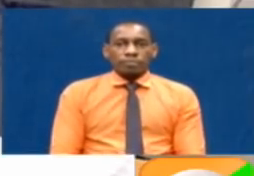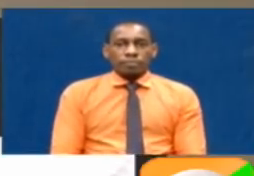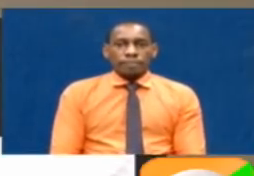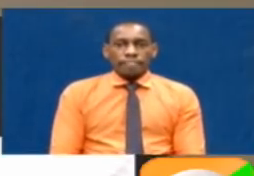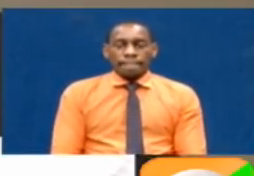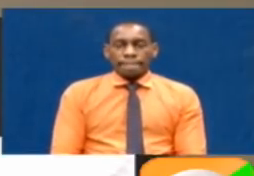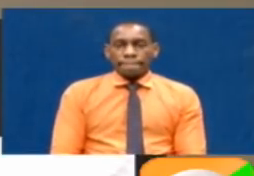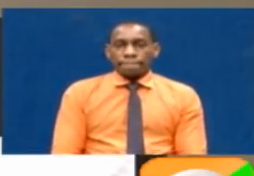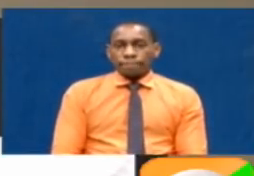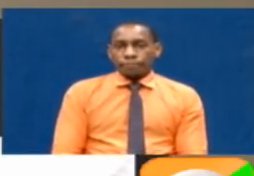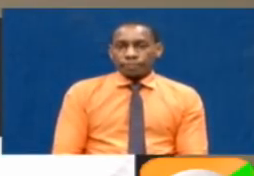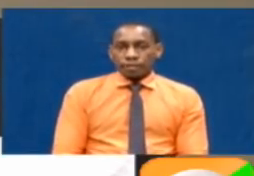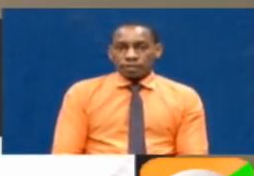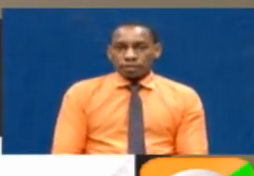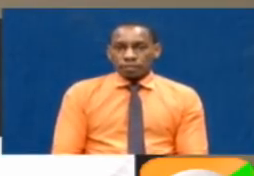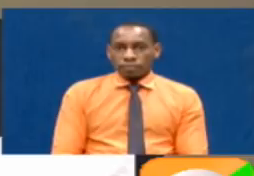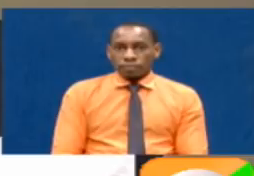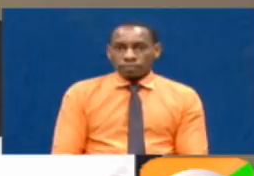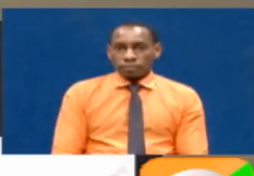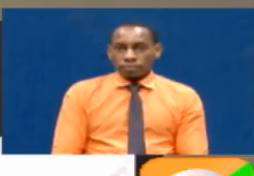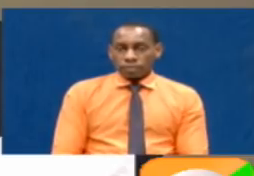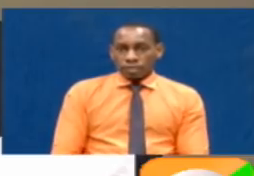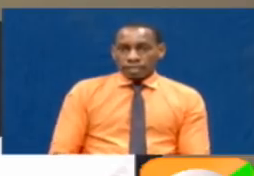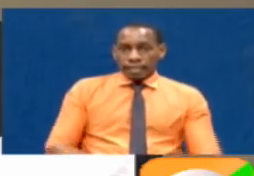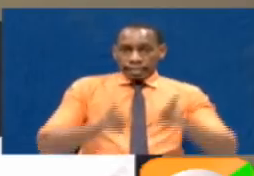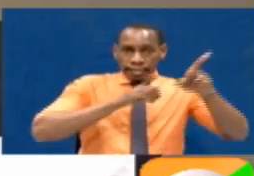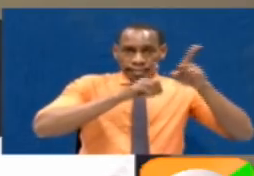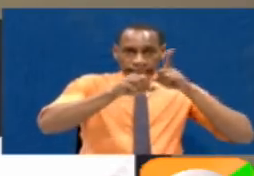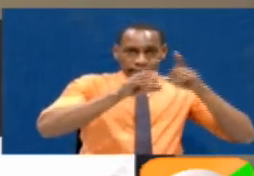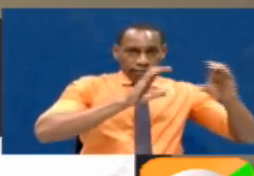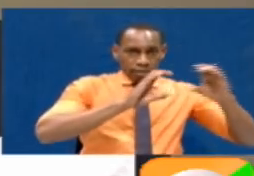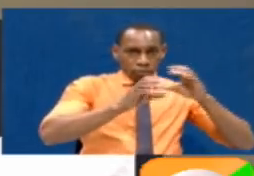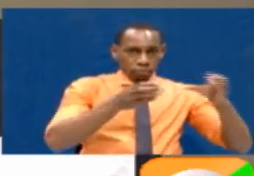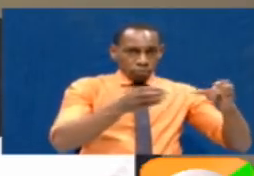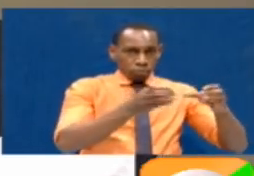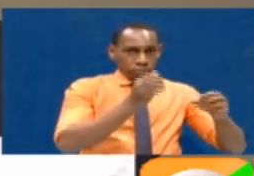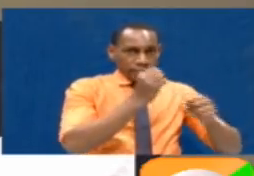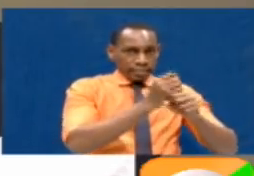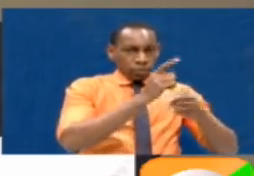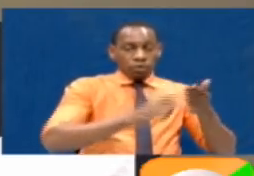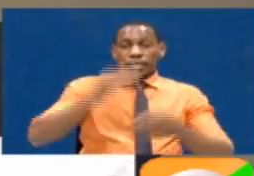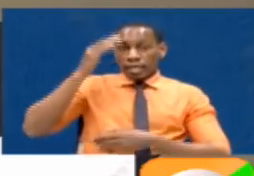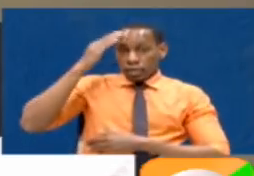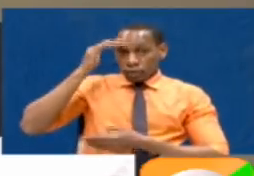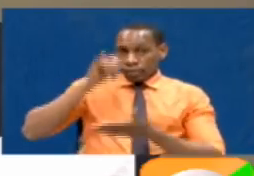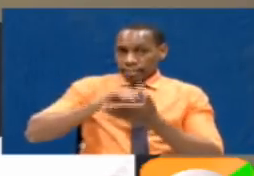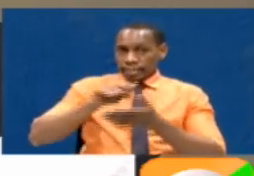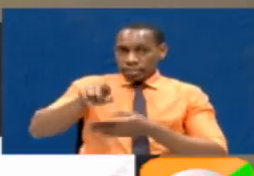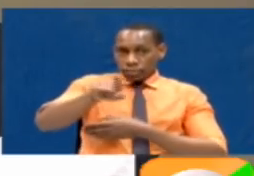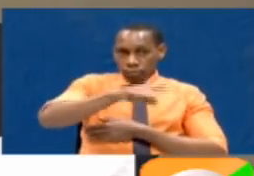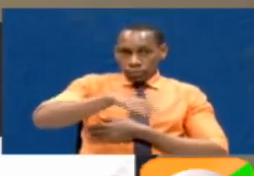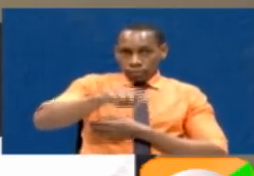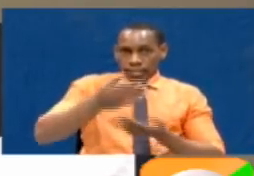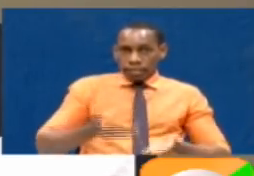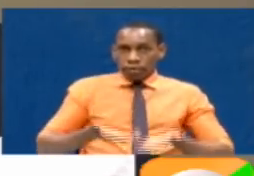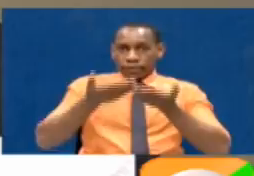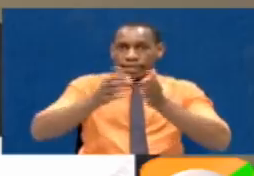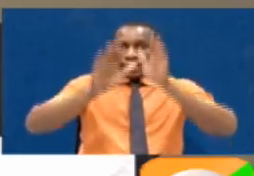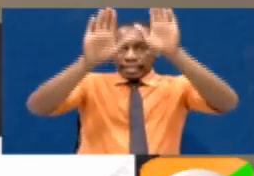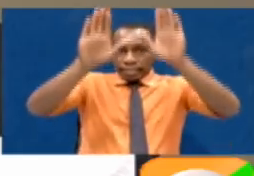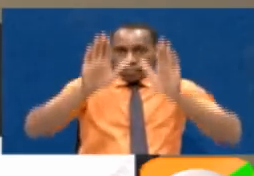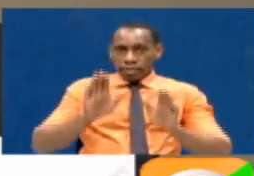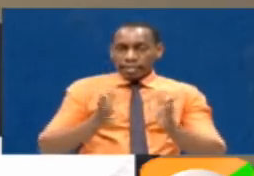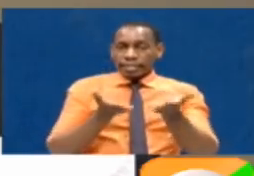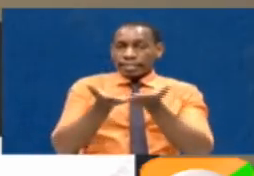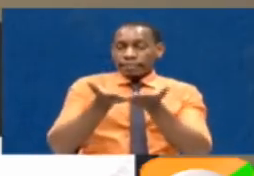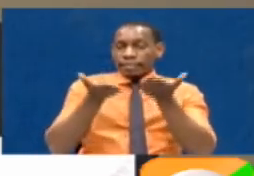So, Jeff, one of the things that we have done at Safaricom, we recognize that we are offering an essential service to